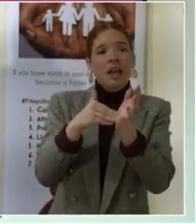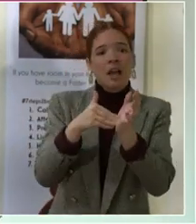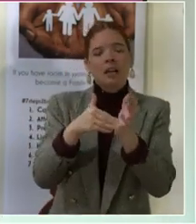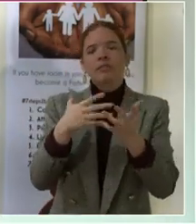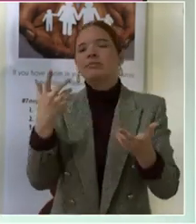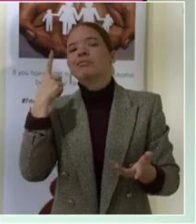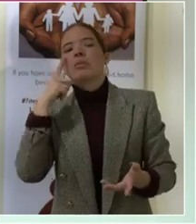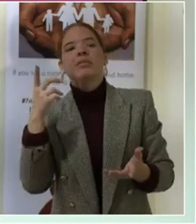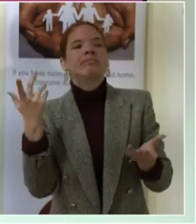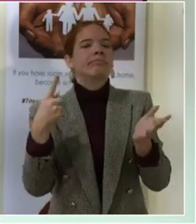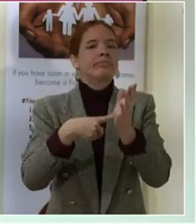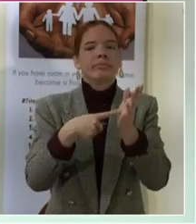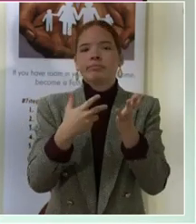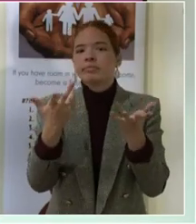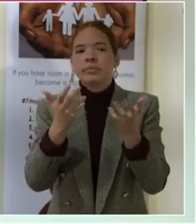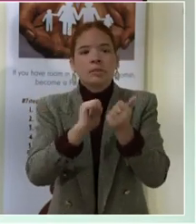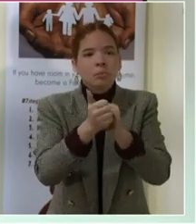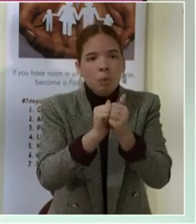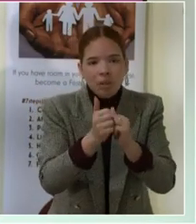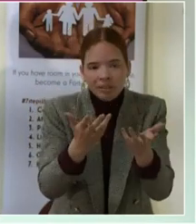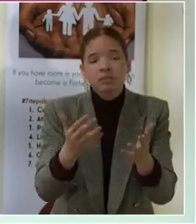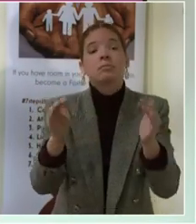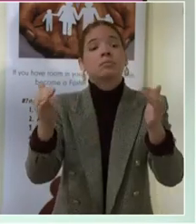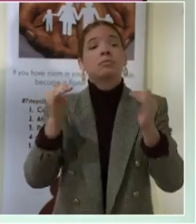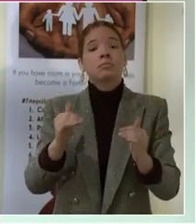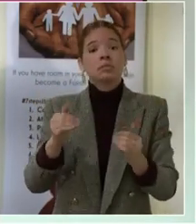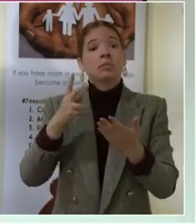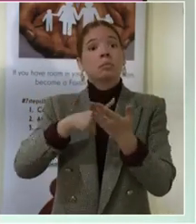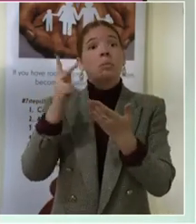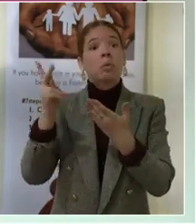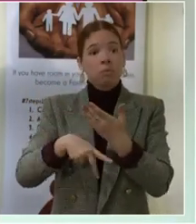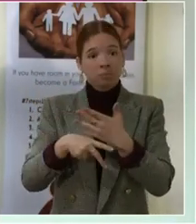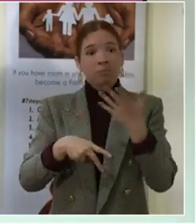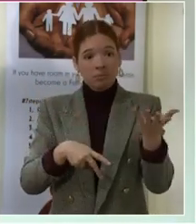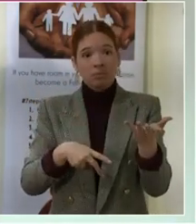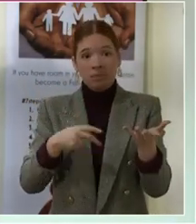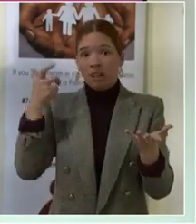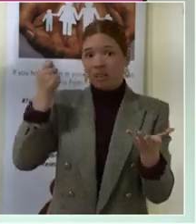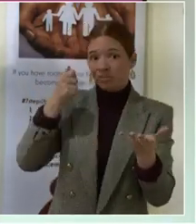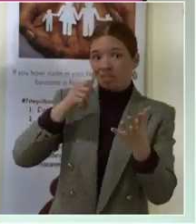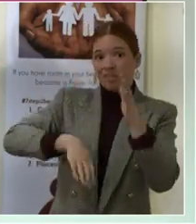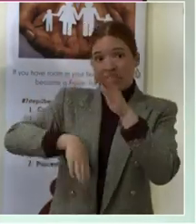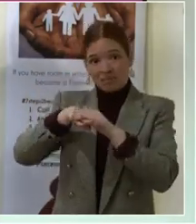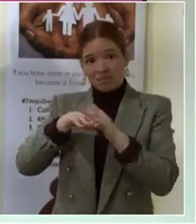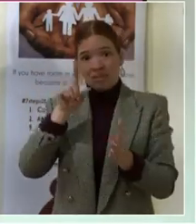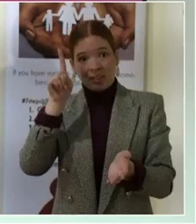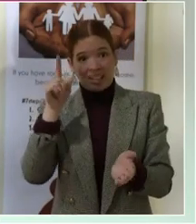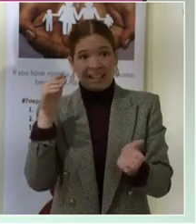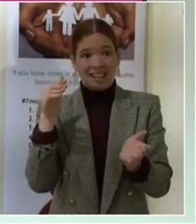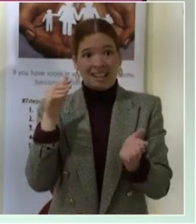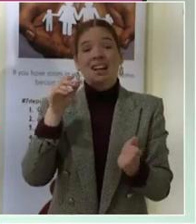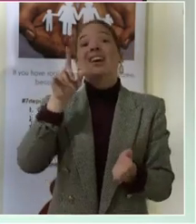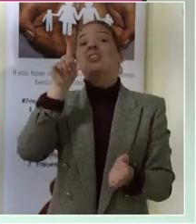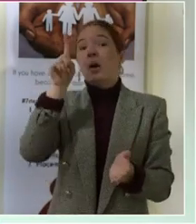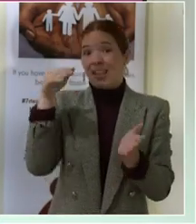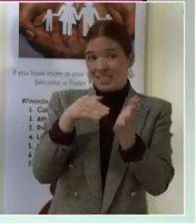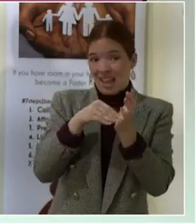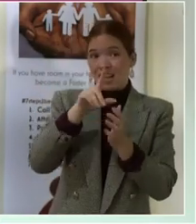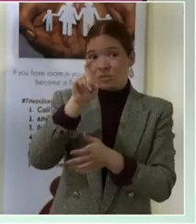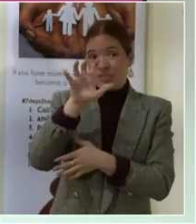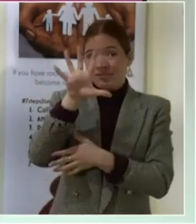and also a programming grant, which is up to $150,000, which is geared towards organizations that have recurring programming.